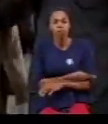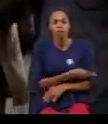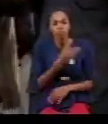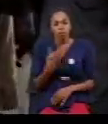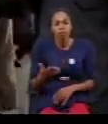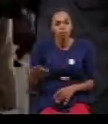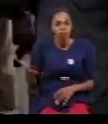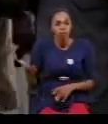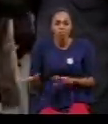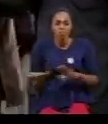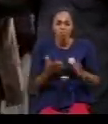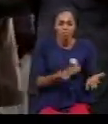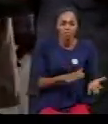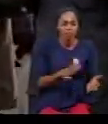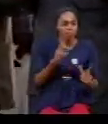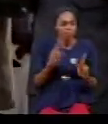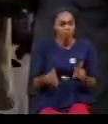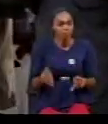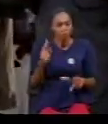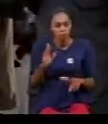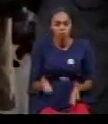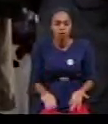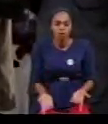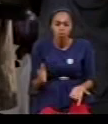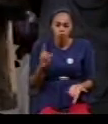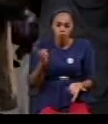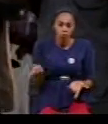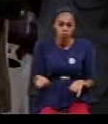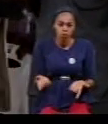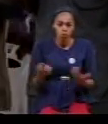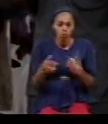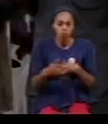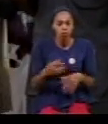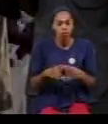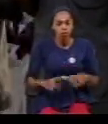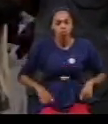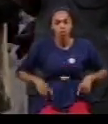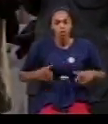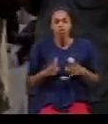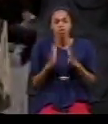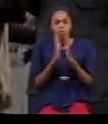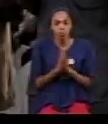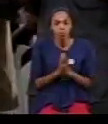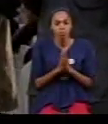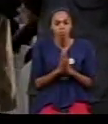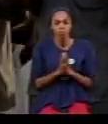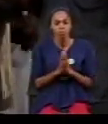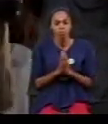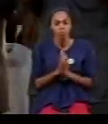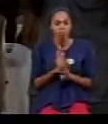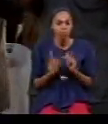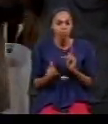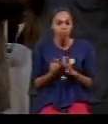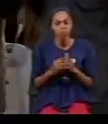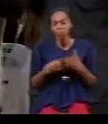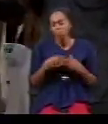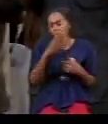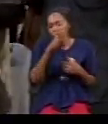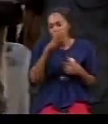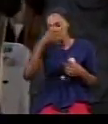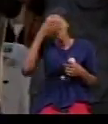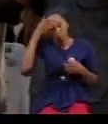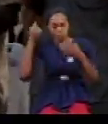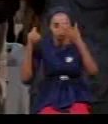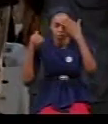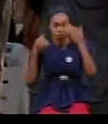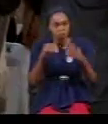to life. Dead, we come back to life. Those they have forgotten, the hopeless, that the